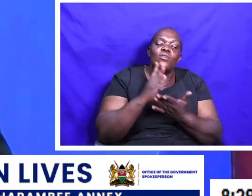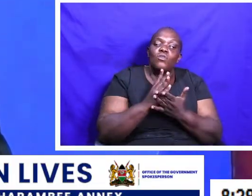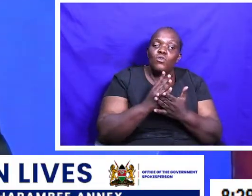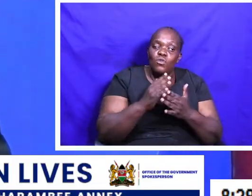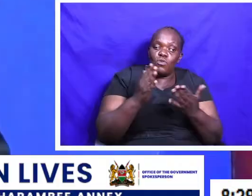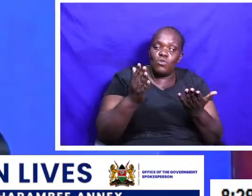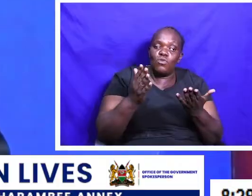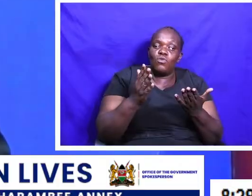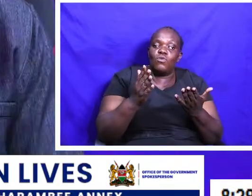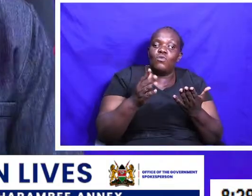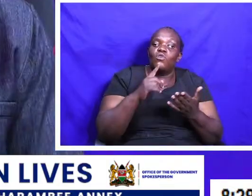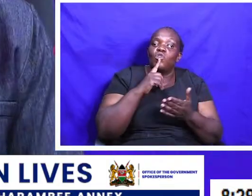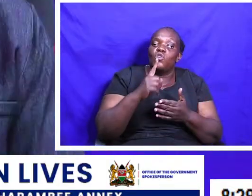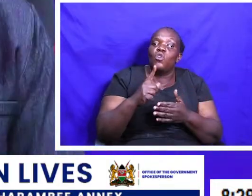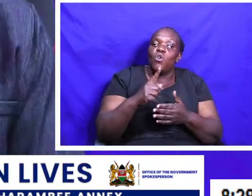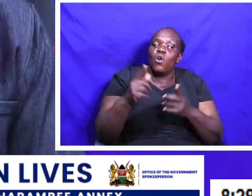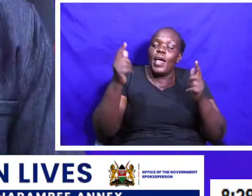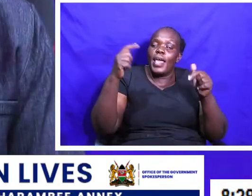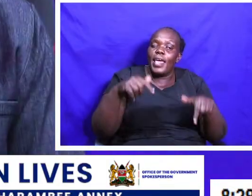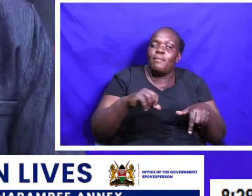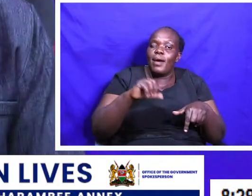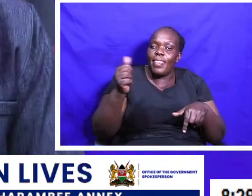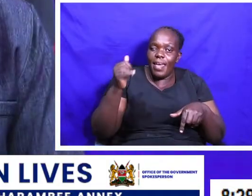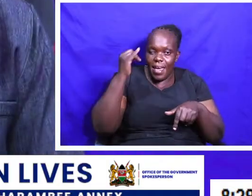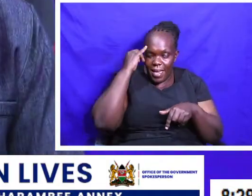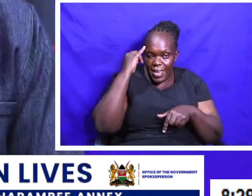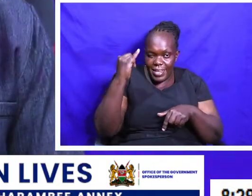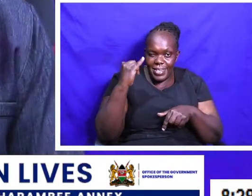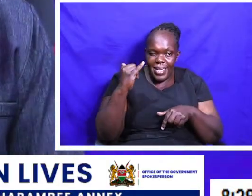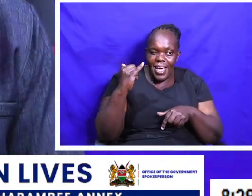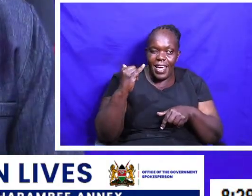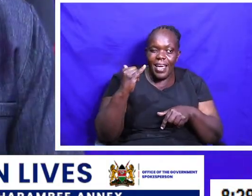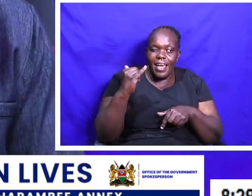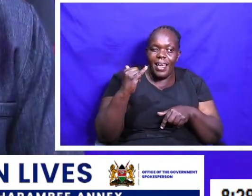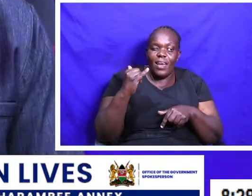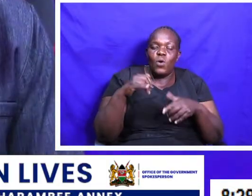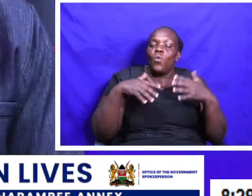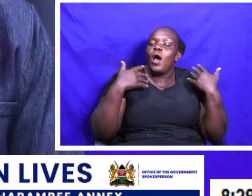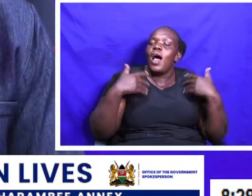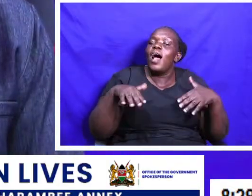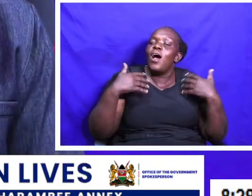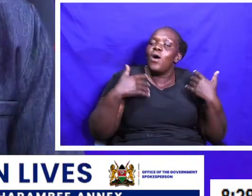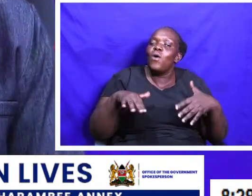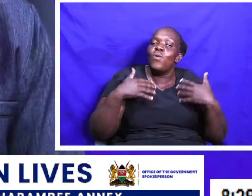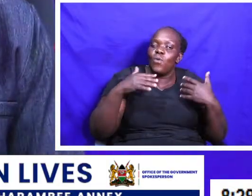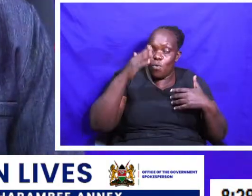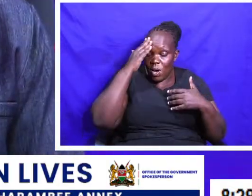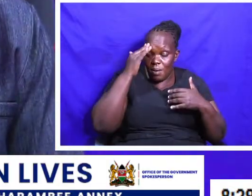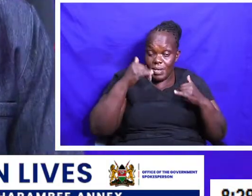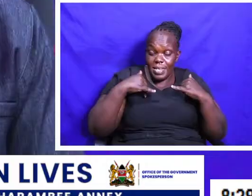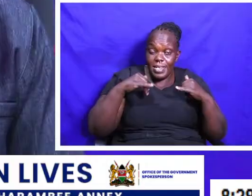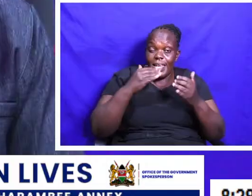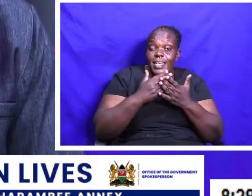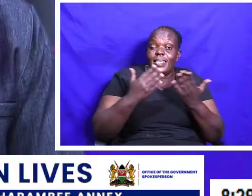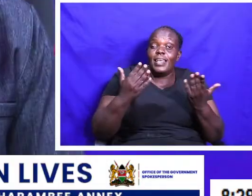huge piles. So when he came with that idea, I was like, wow, because I tried something like that in